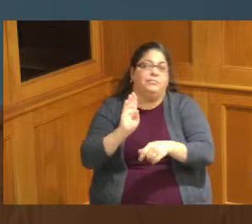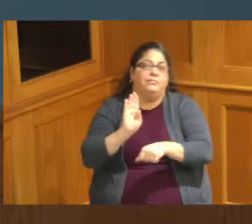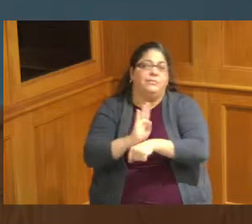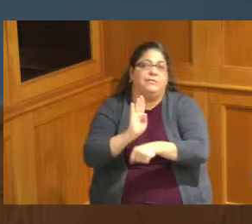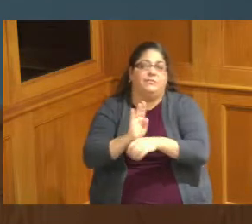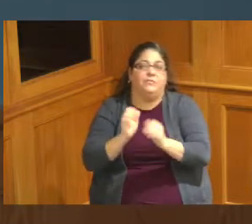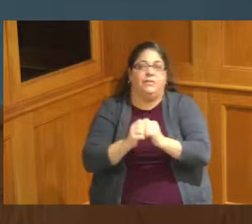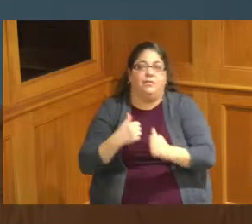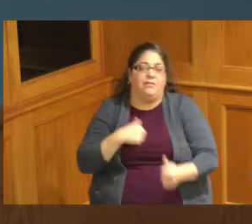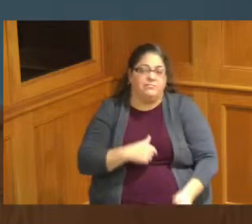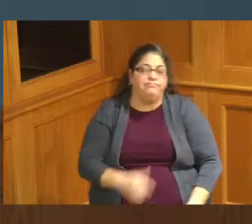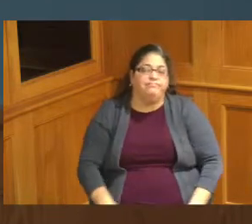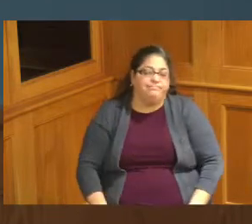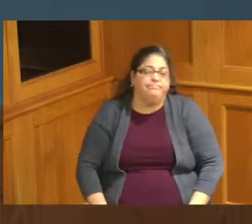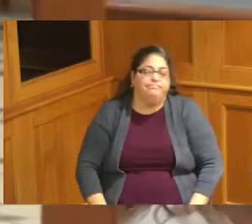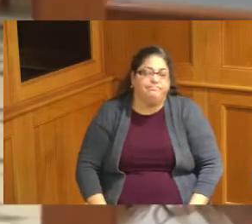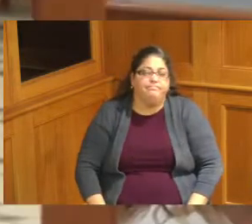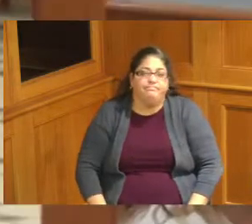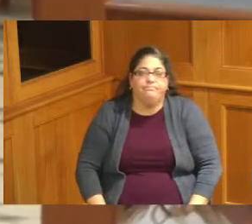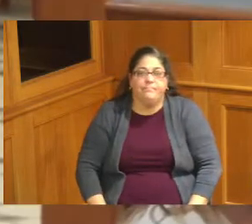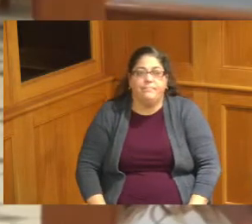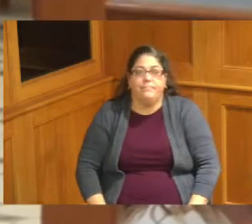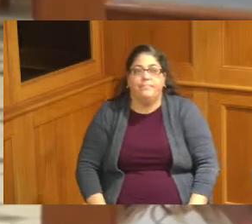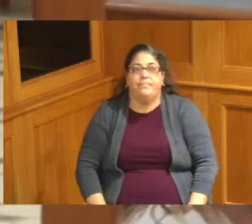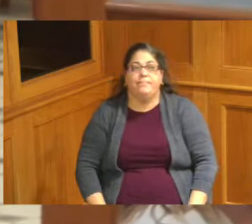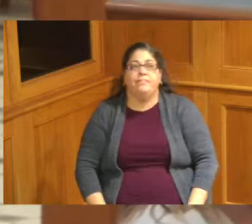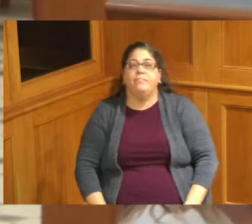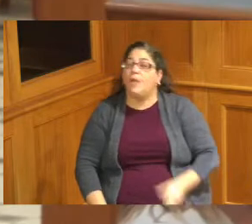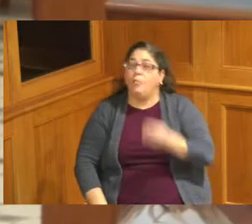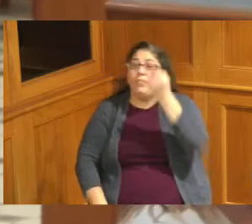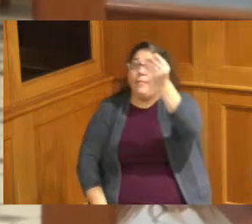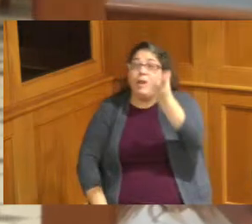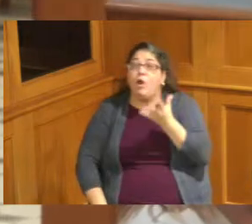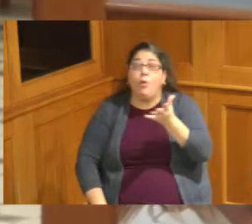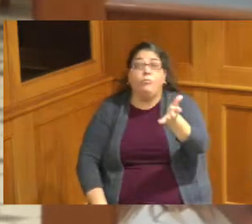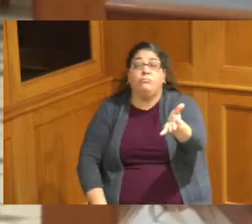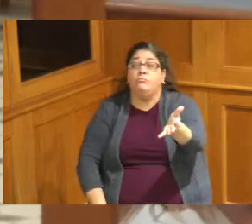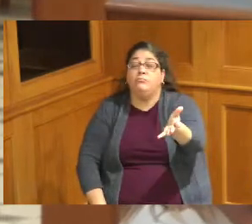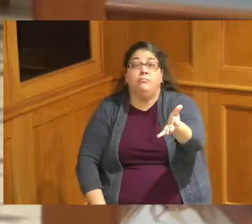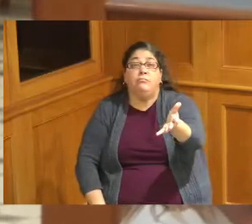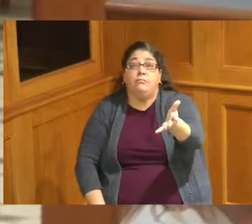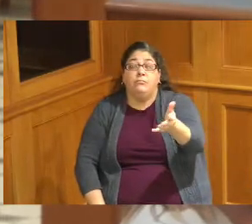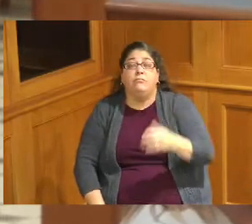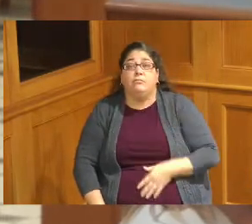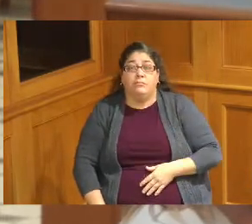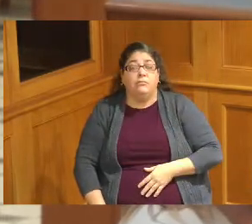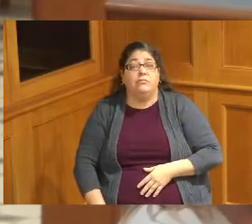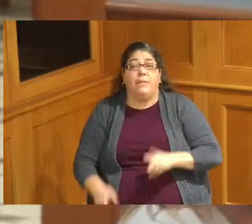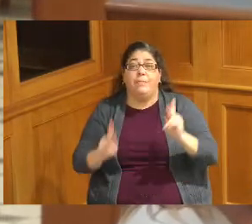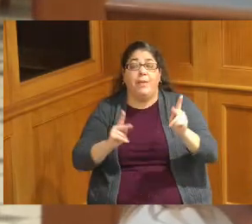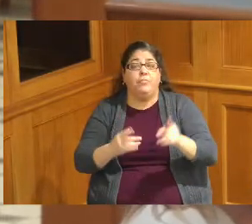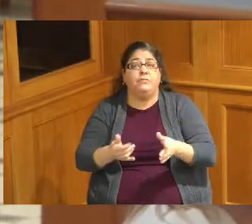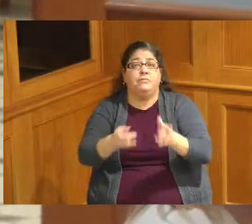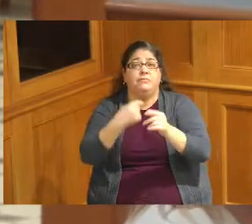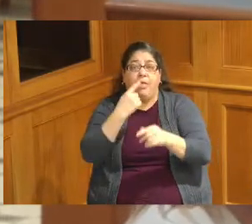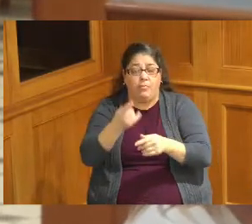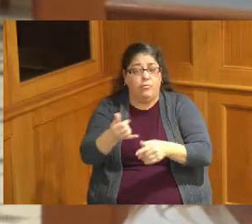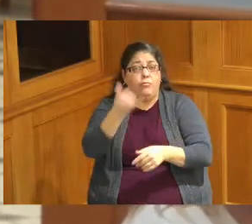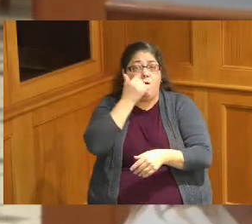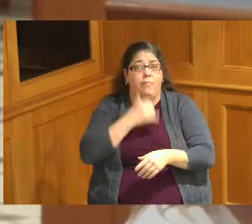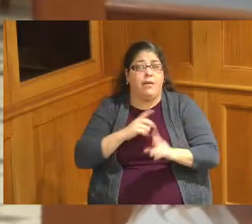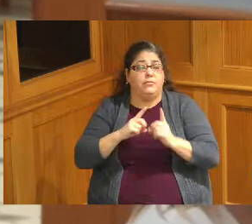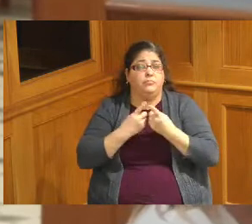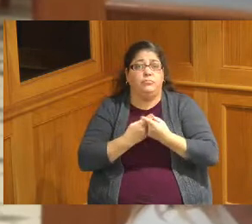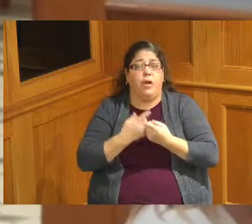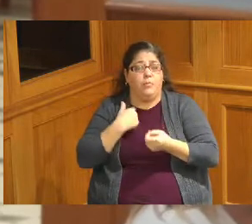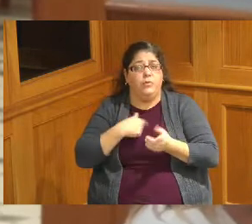doing business with us. Right. And I would say, let us know. Have these folks call me, call my department, and we can try to